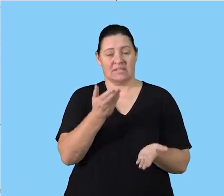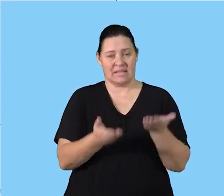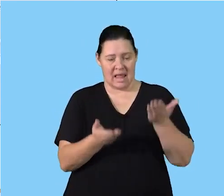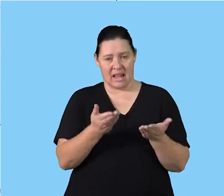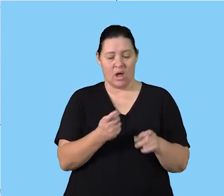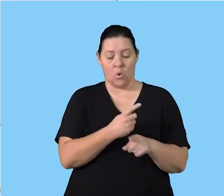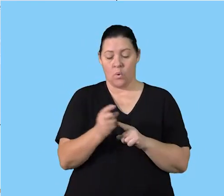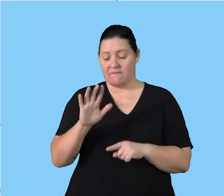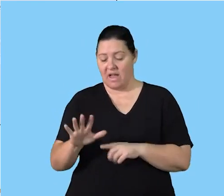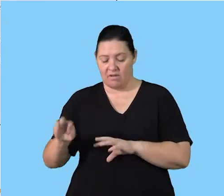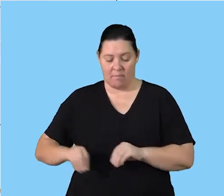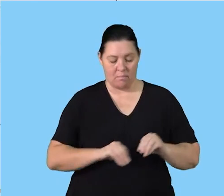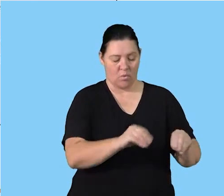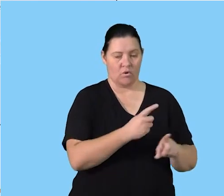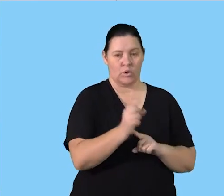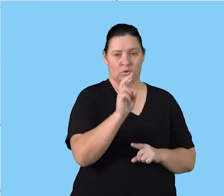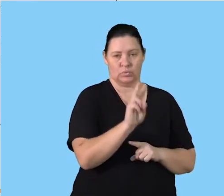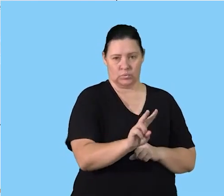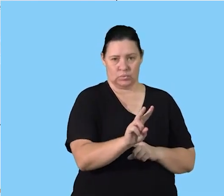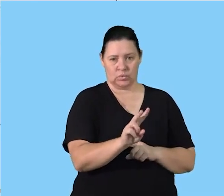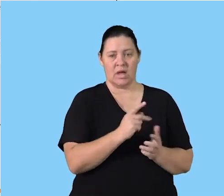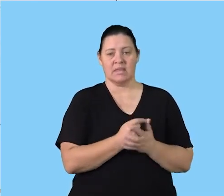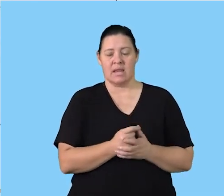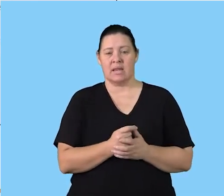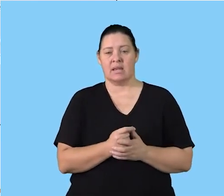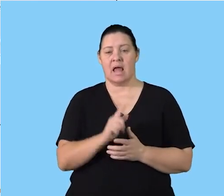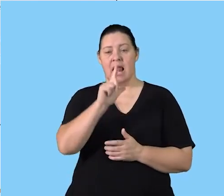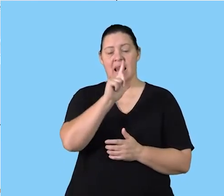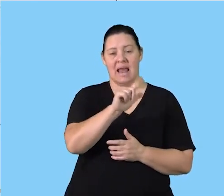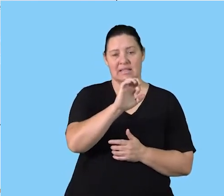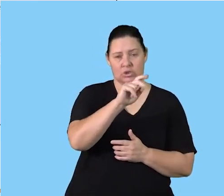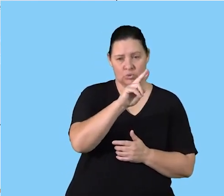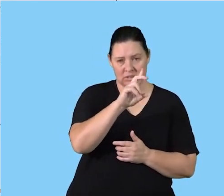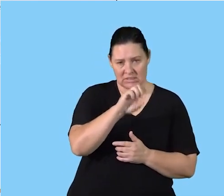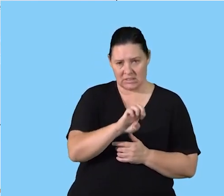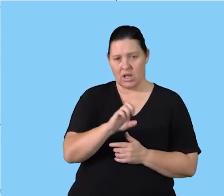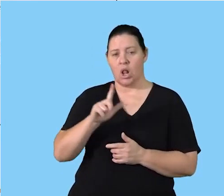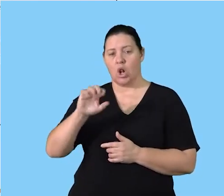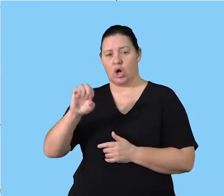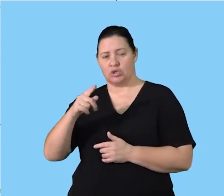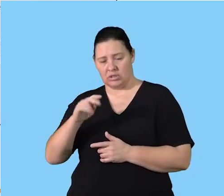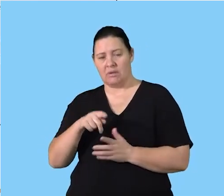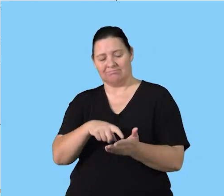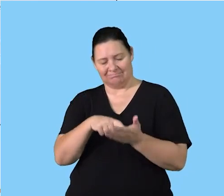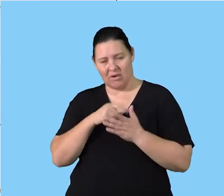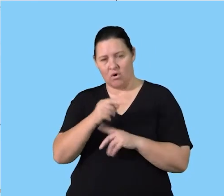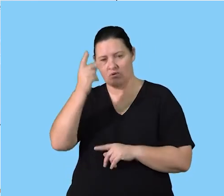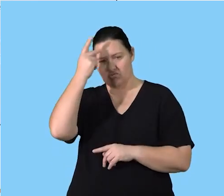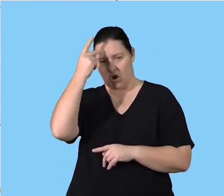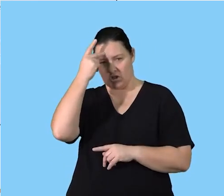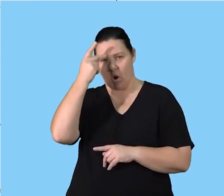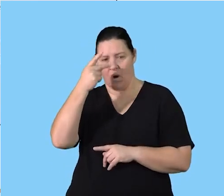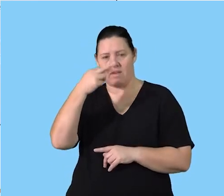moved from week 5 to week 2. Then the topic of latitude and longitude is a prerequisite for the knowledge of